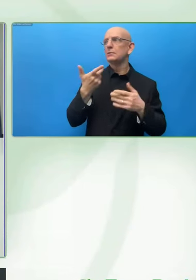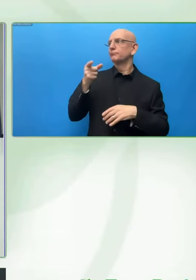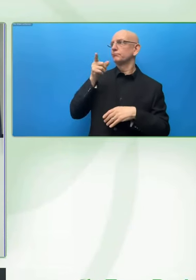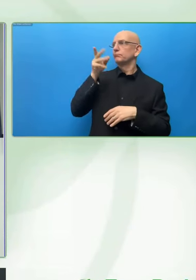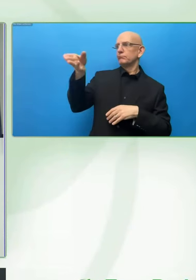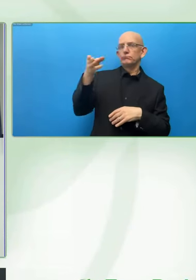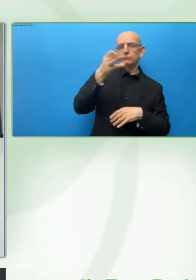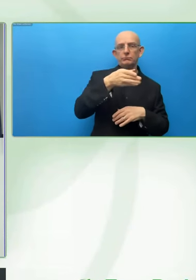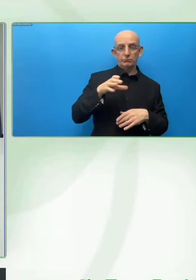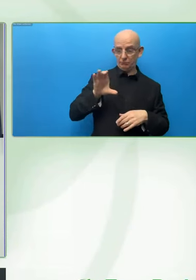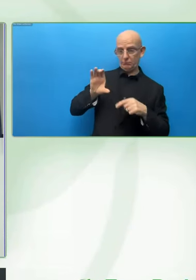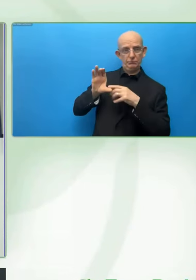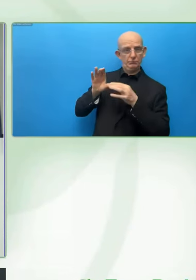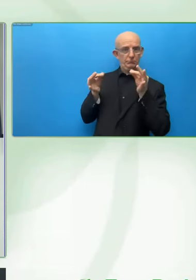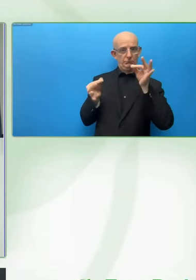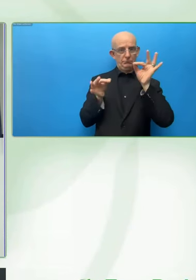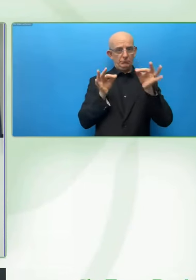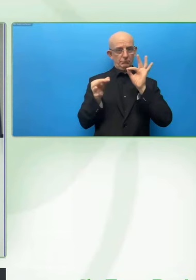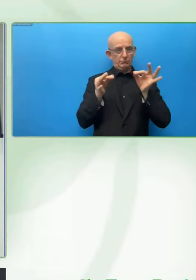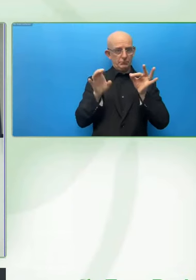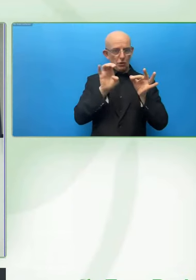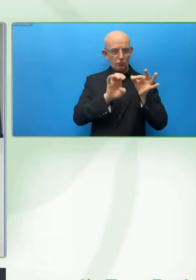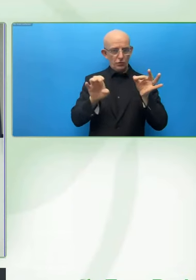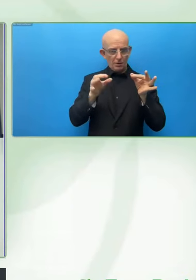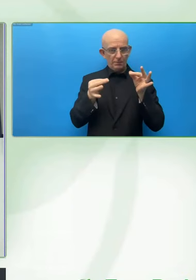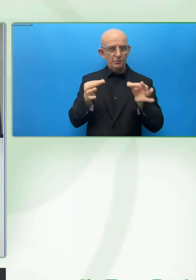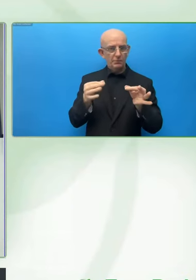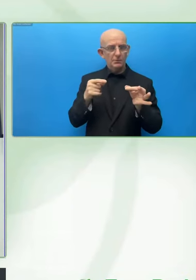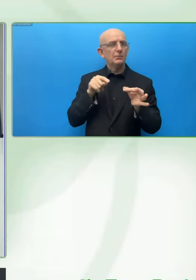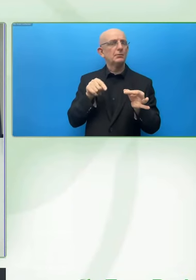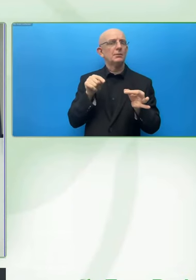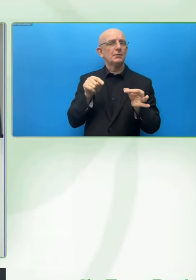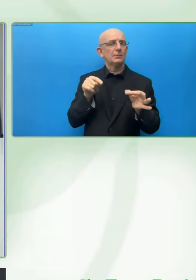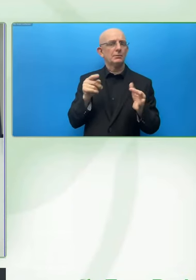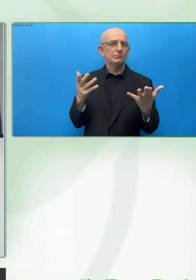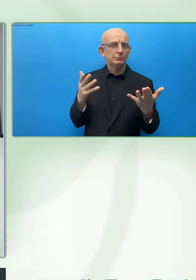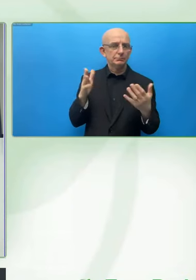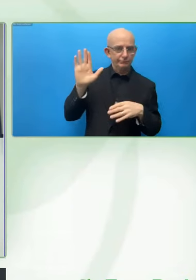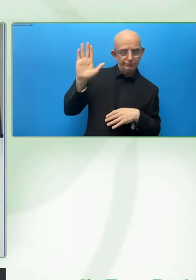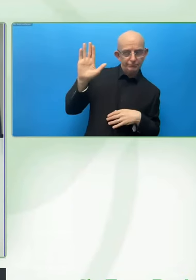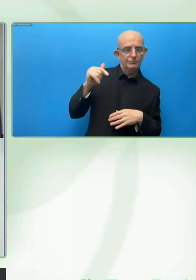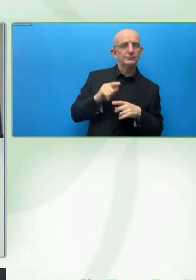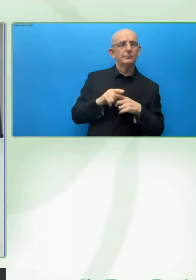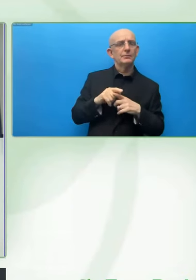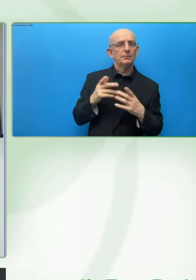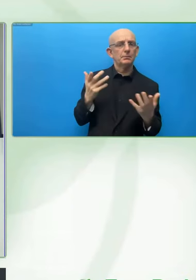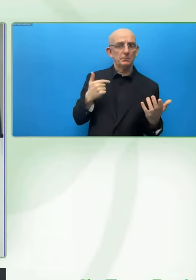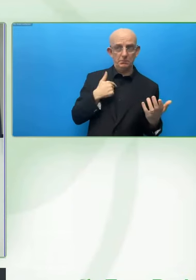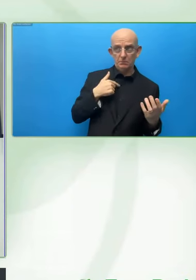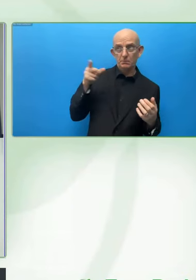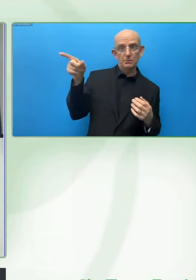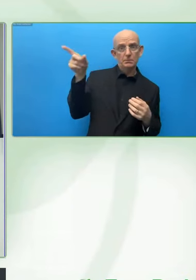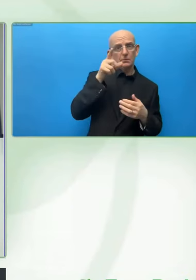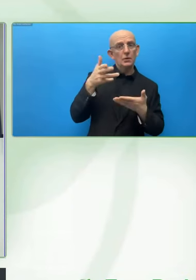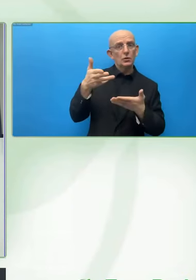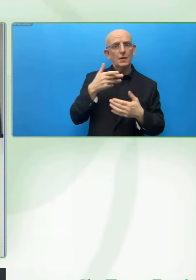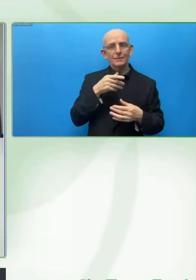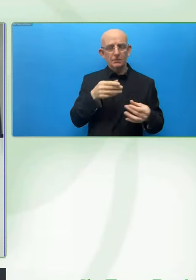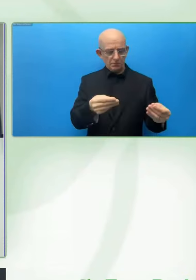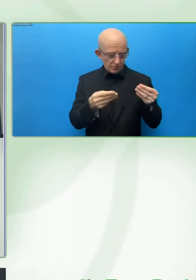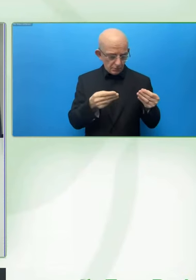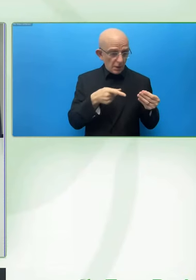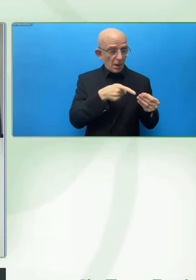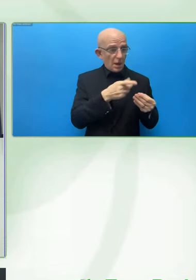have special conditions or preferential treatments for persons with disabilities. But we also asked the member states, and the member states have